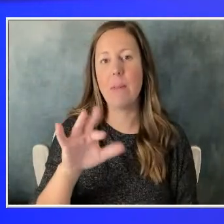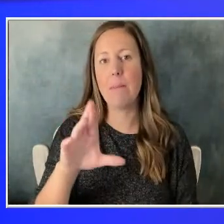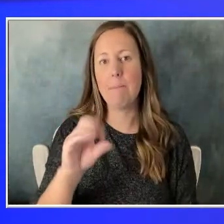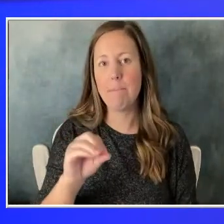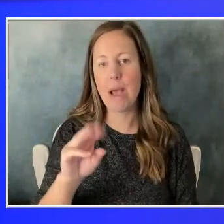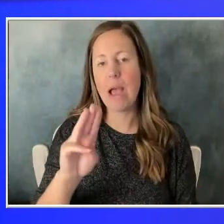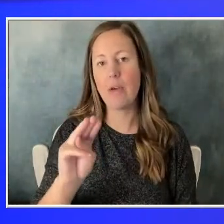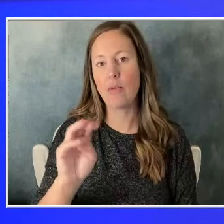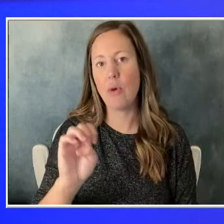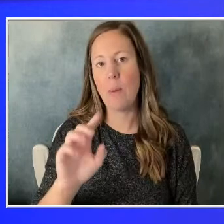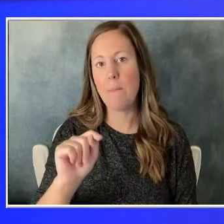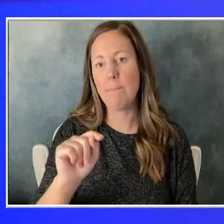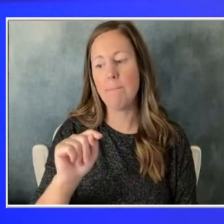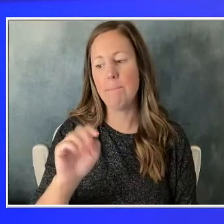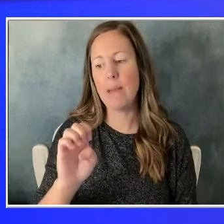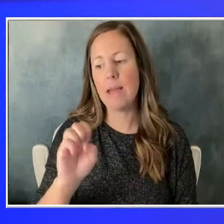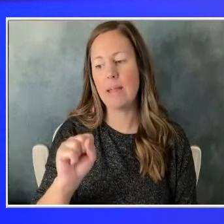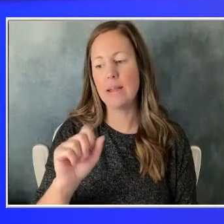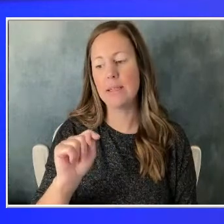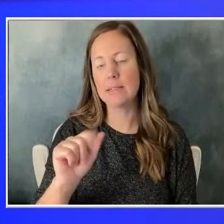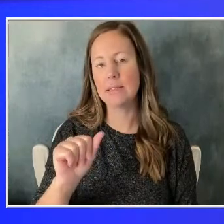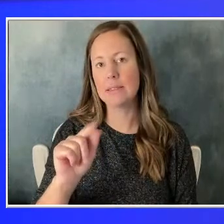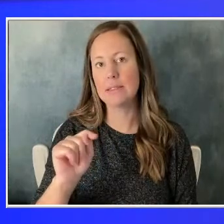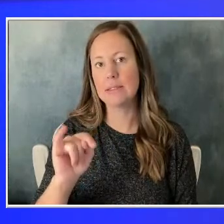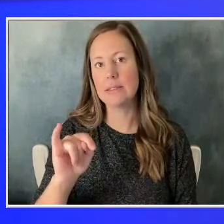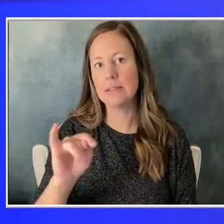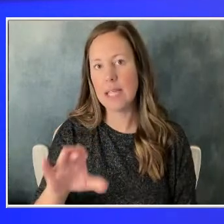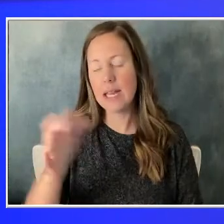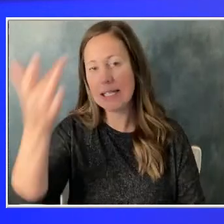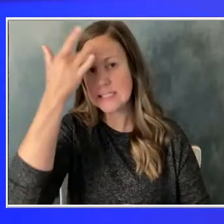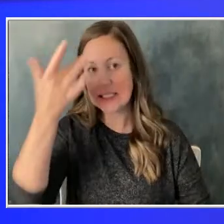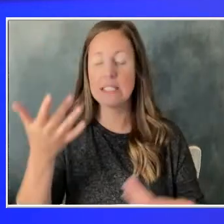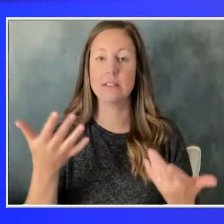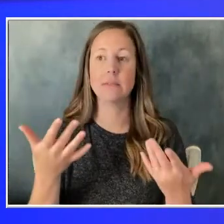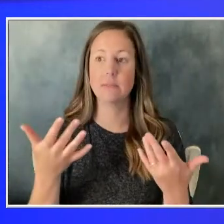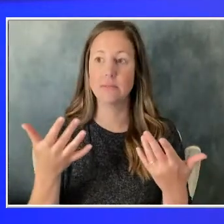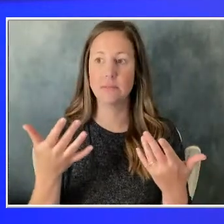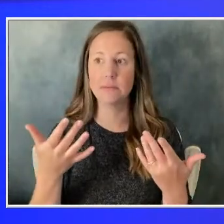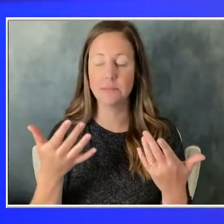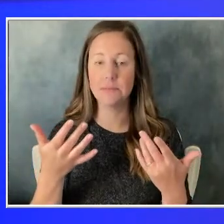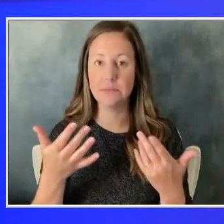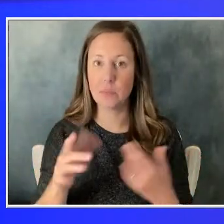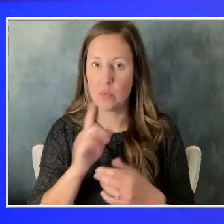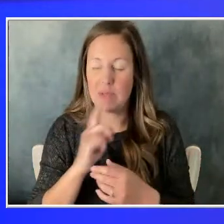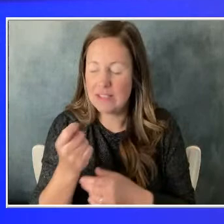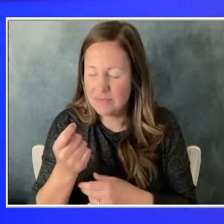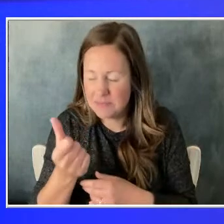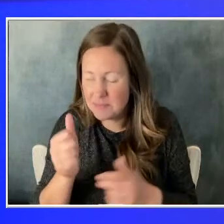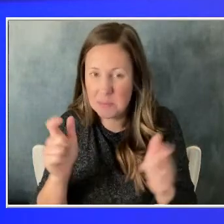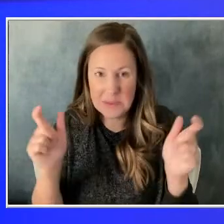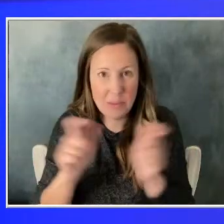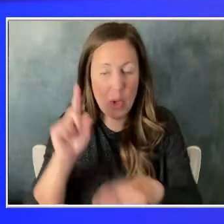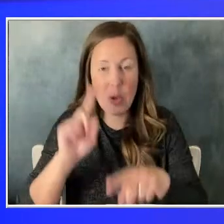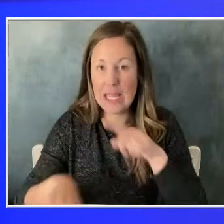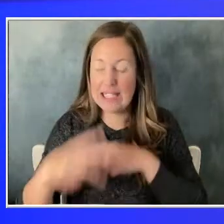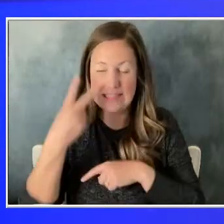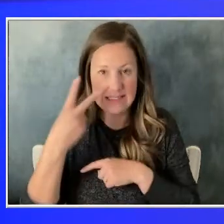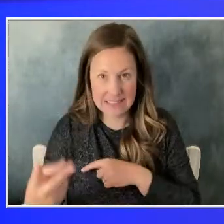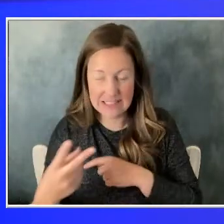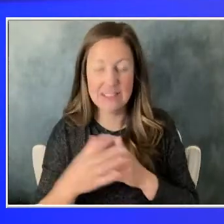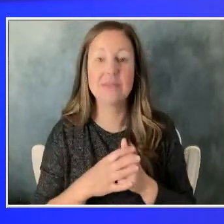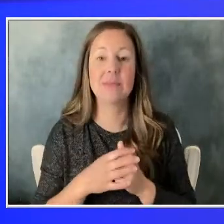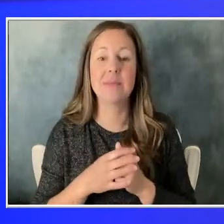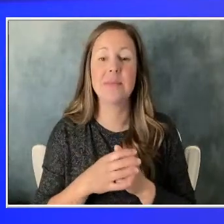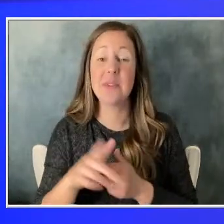microresidual disease, which the naked eye cannot see. So radiology cannot see. Those are circulation potential